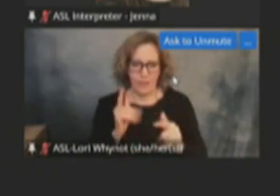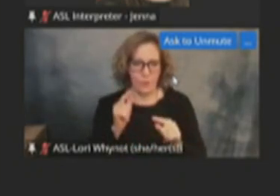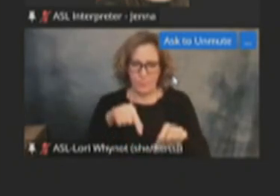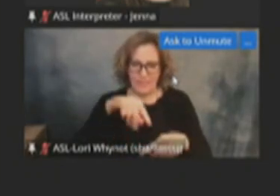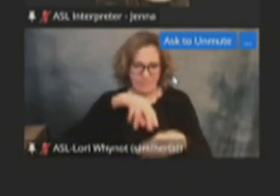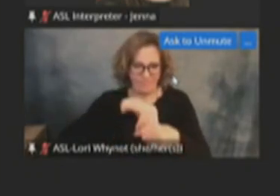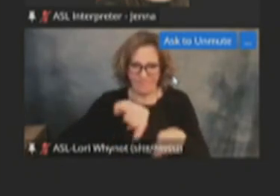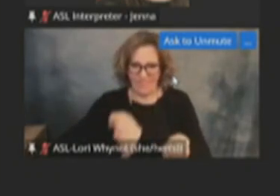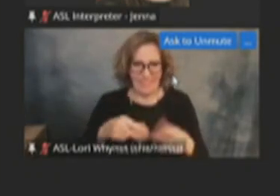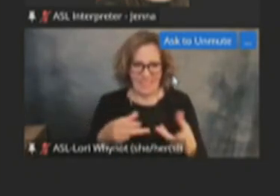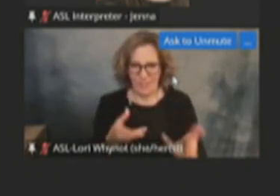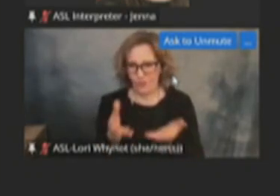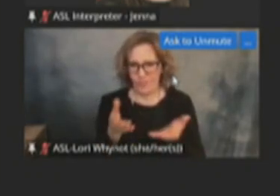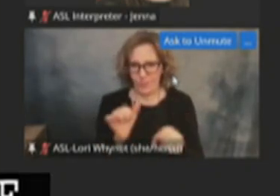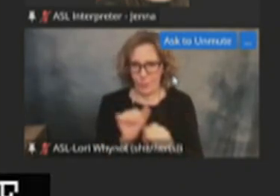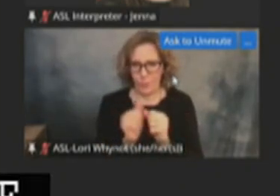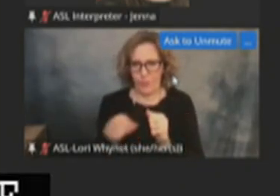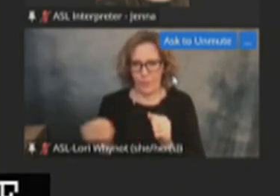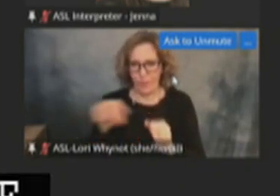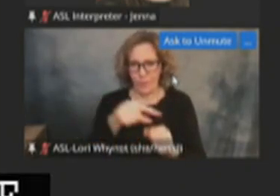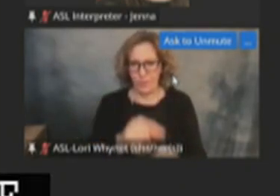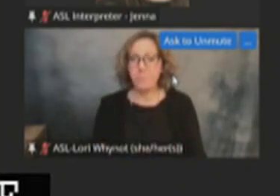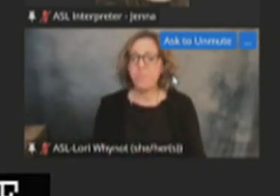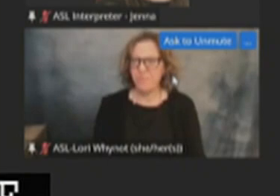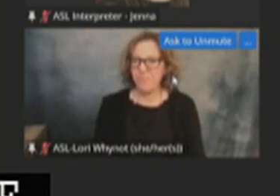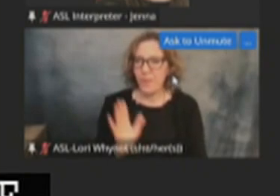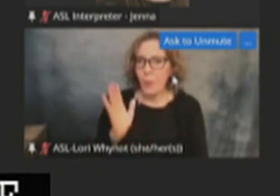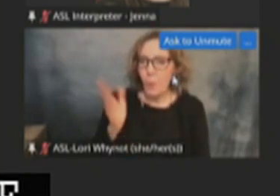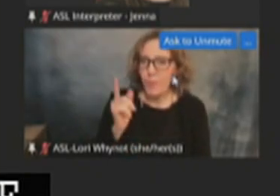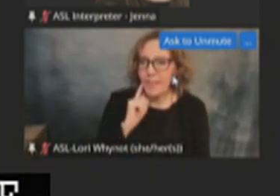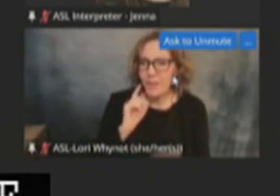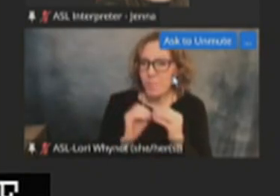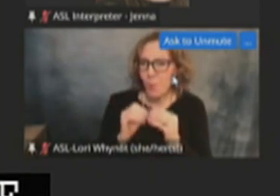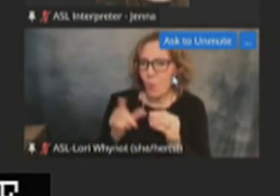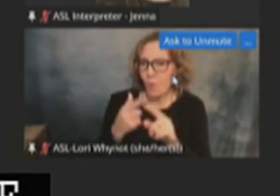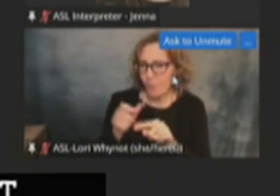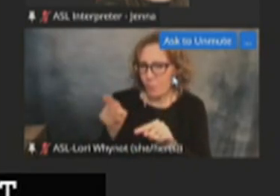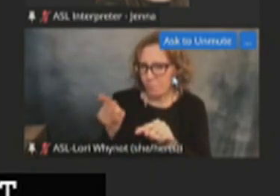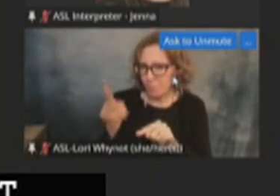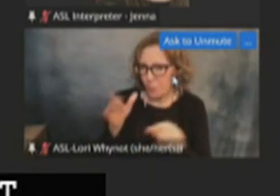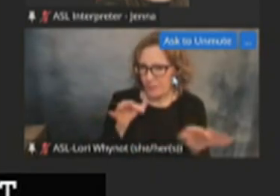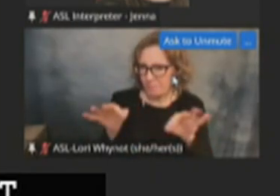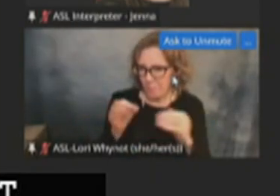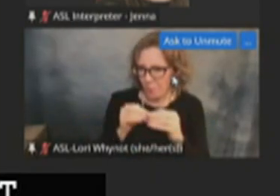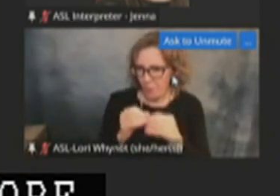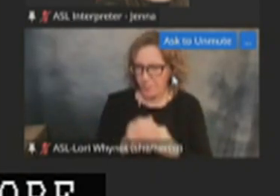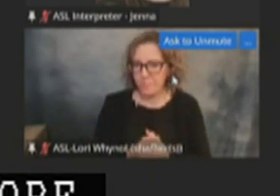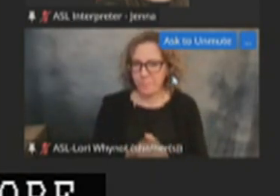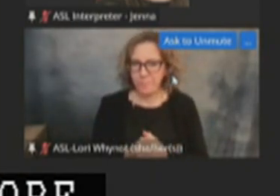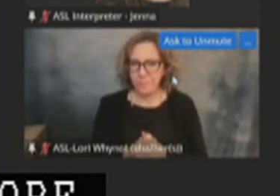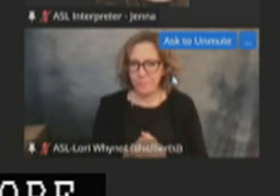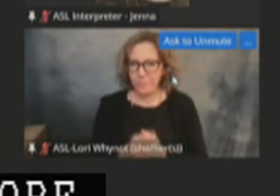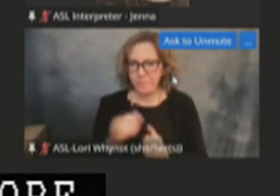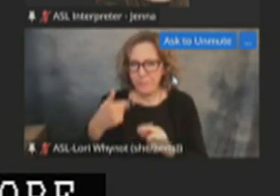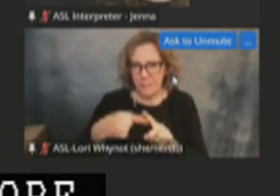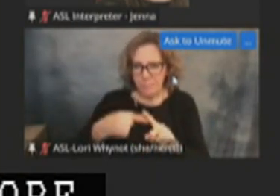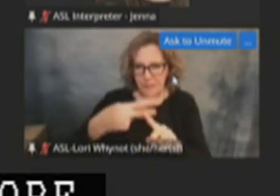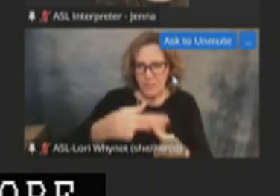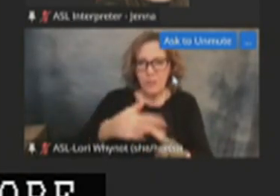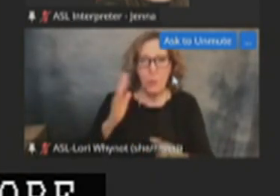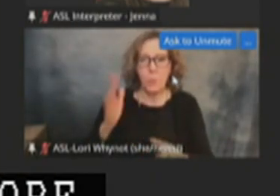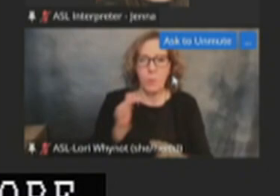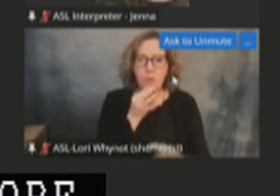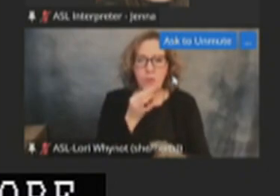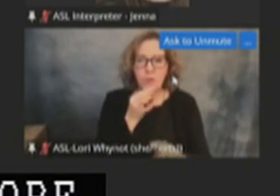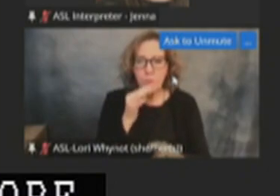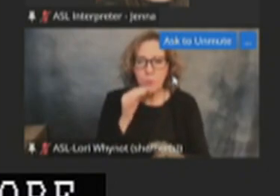Great. So you'll be hearing a lot more from Colleen in the coming months. She's working on some initiatives that she'll update you on soon.